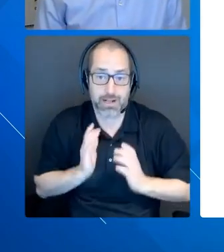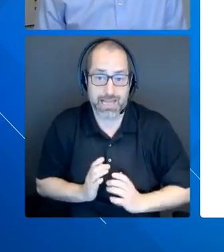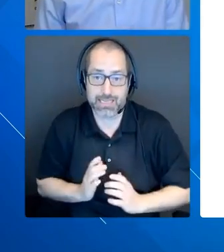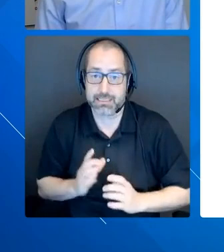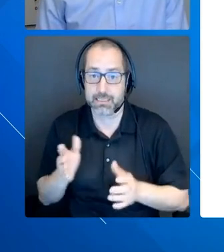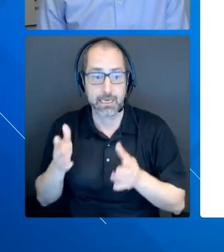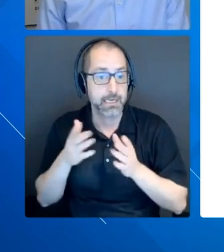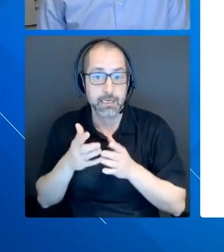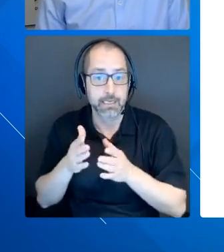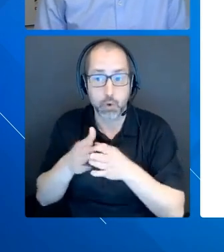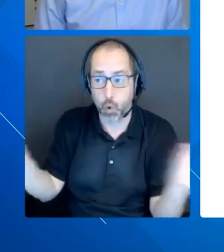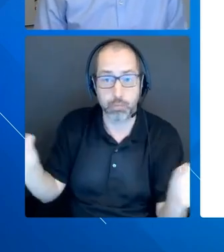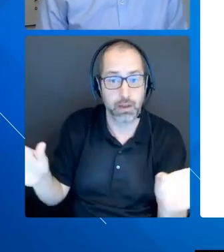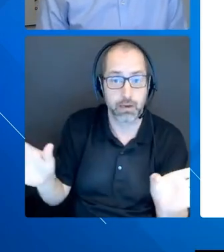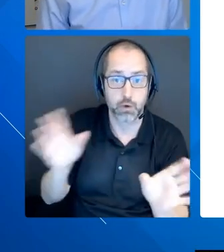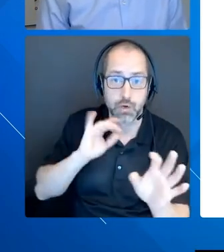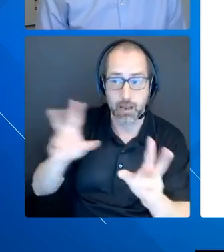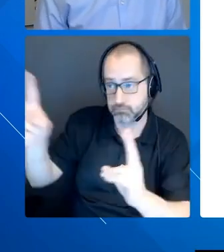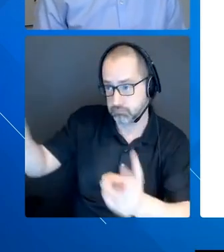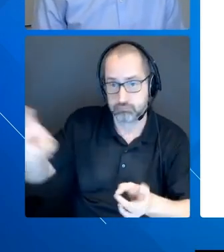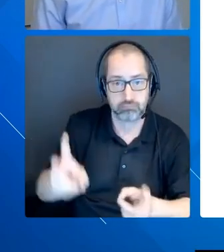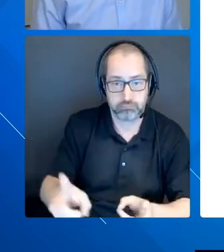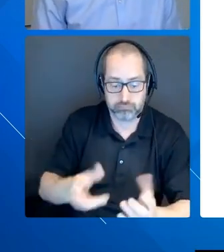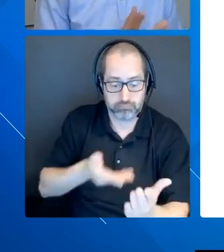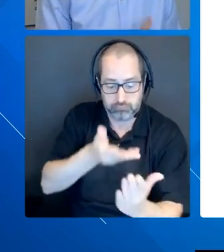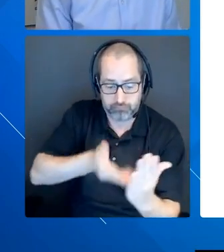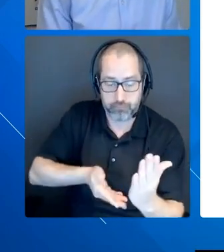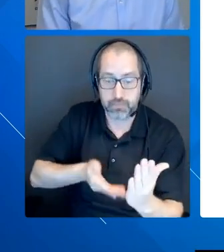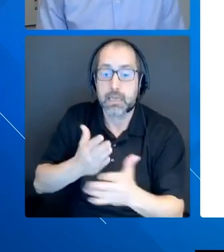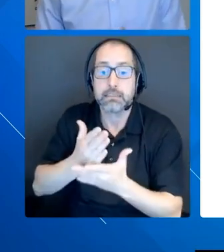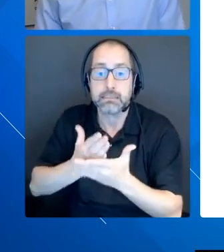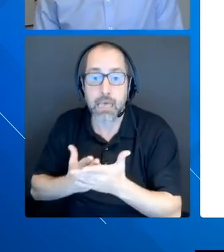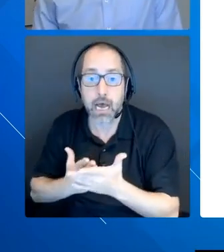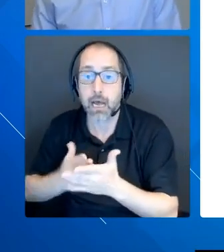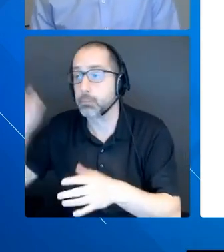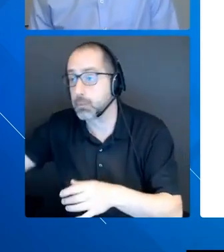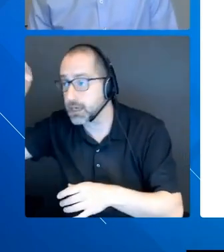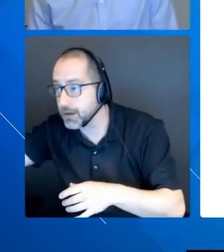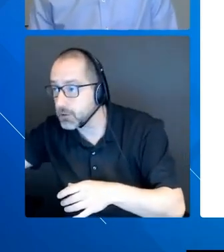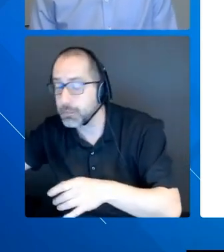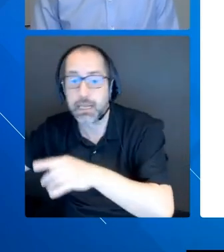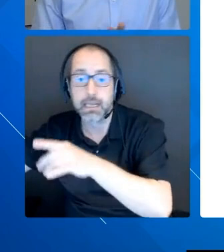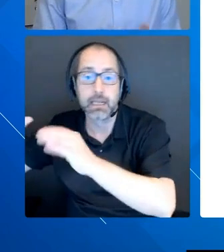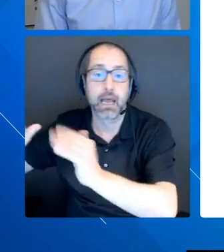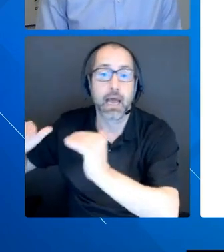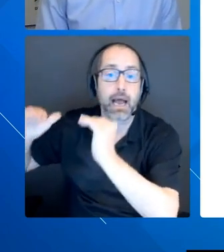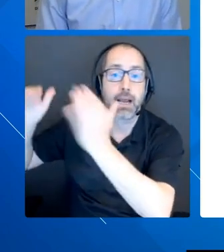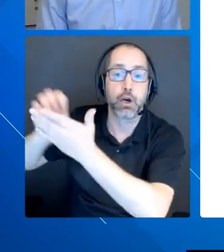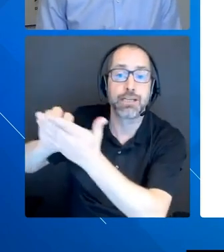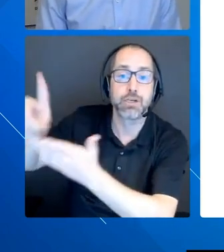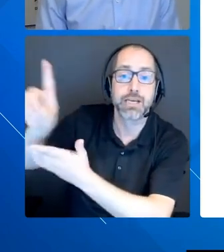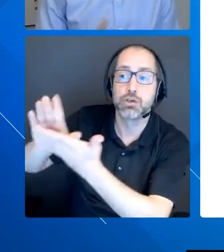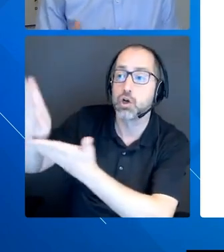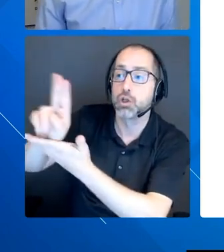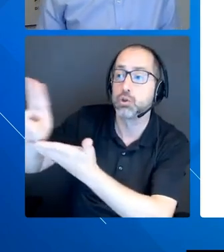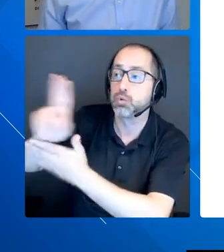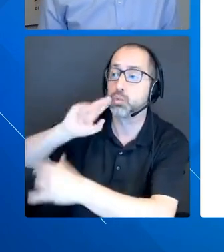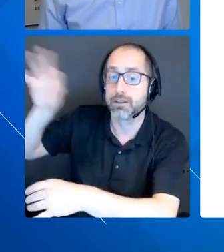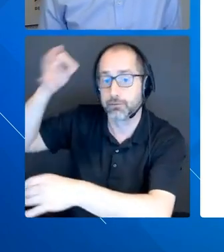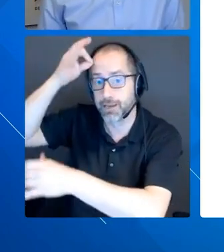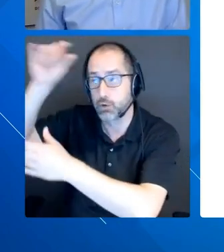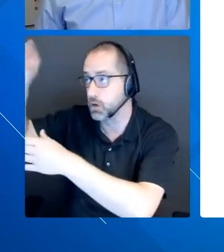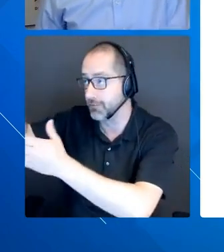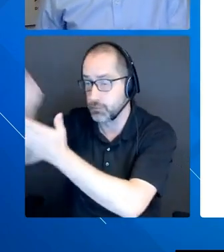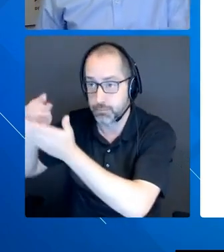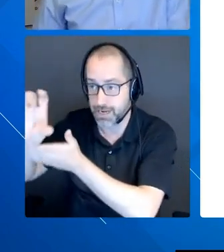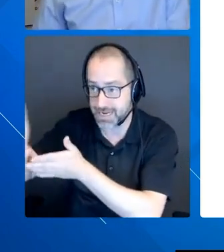publicly available. They're often mandatory for like government, higher ed that receives federal funds, and for large enterprise. Now